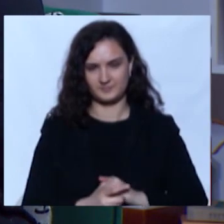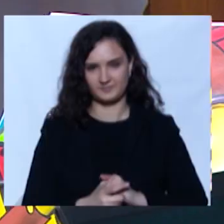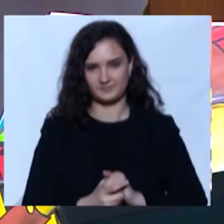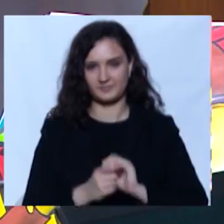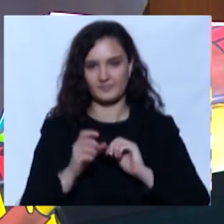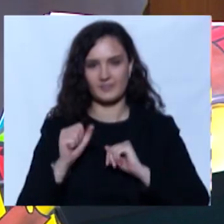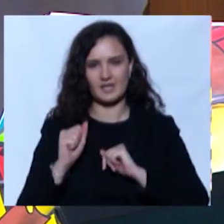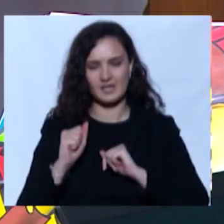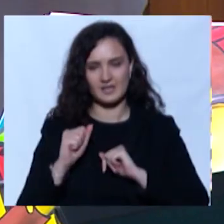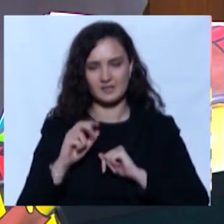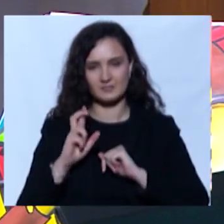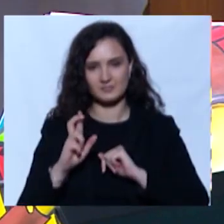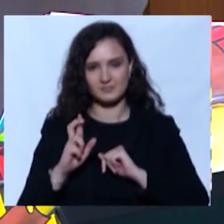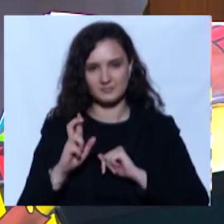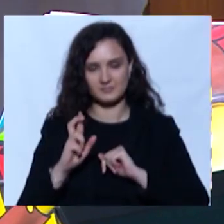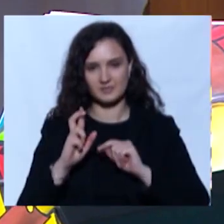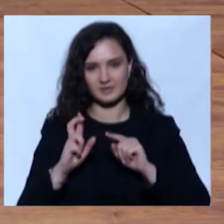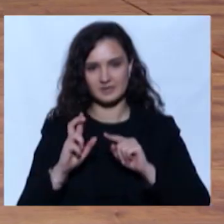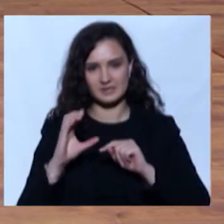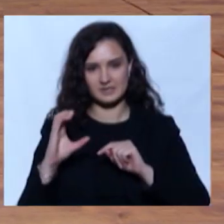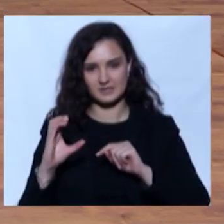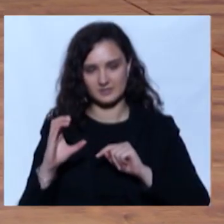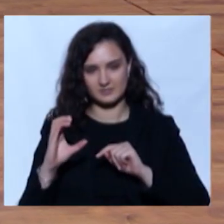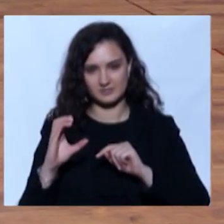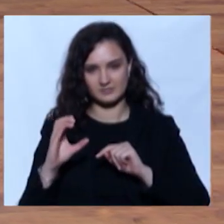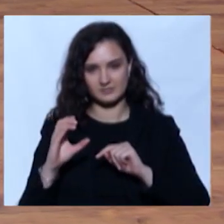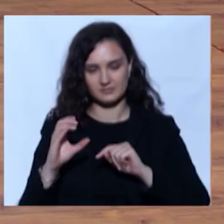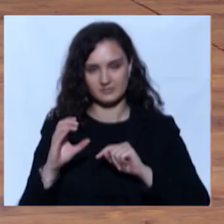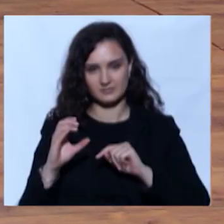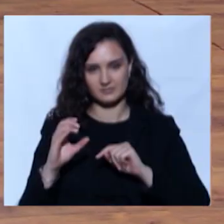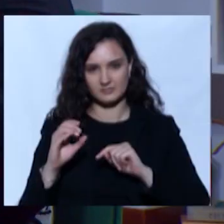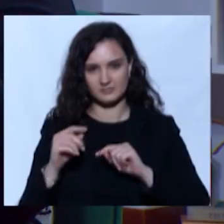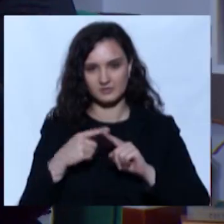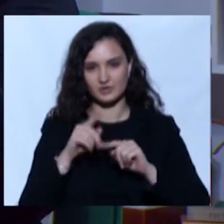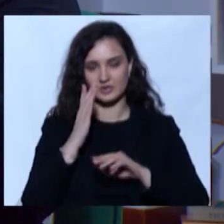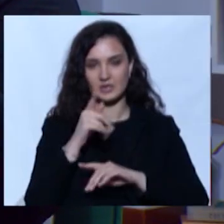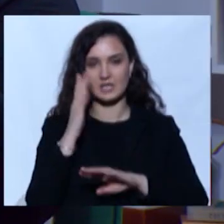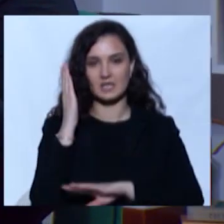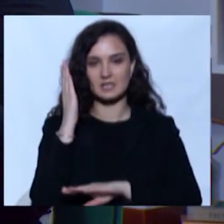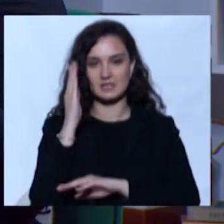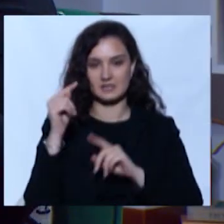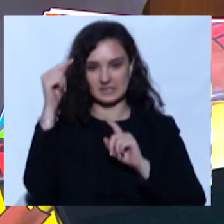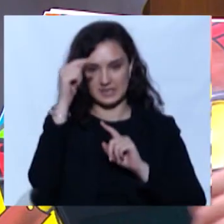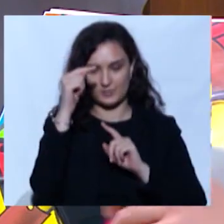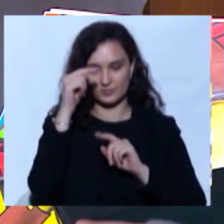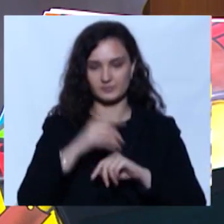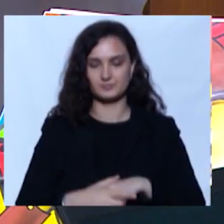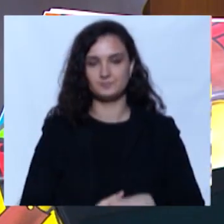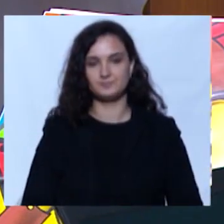told B and B told C, I'll meet you at the top of the coconut